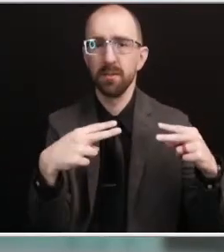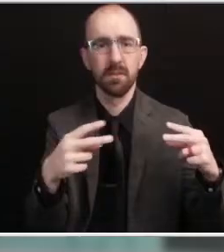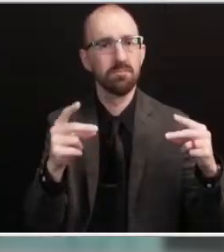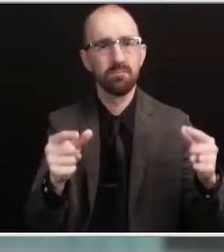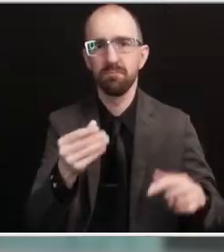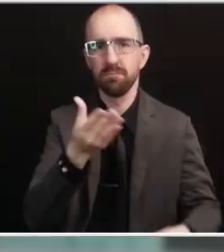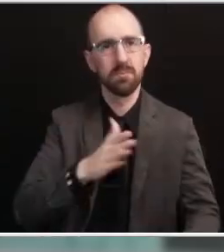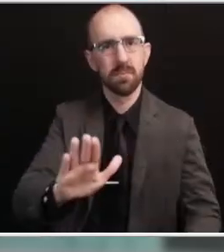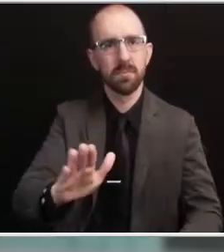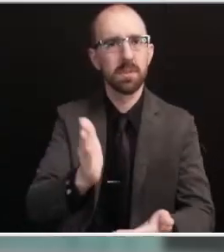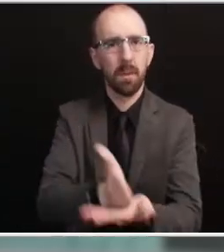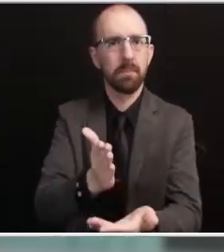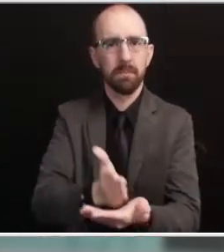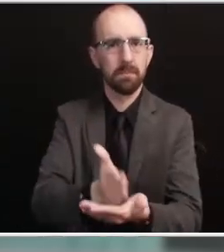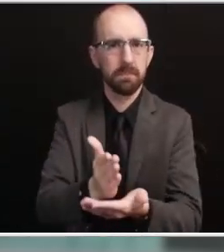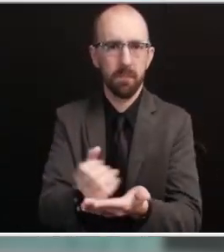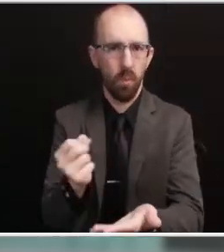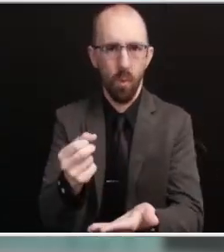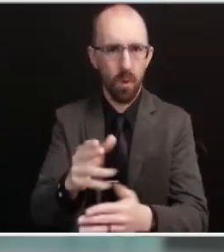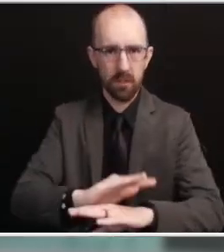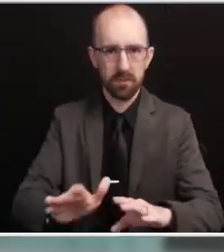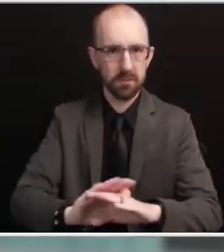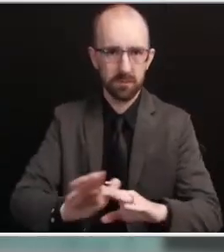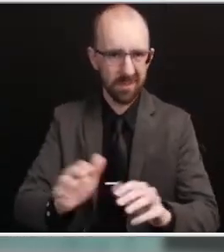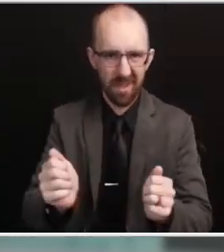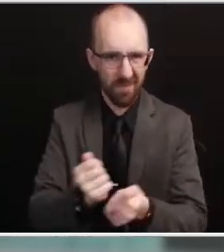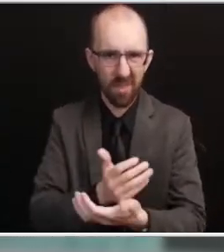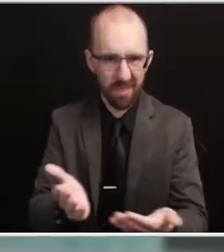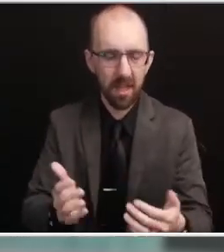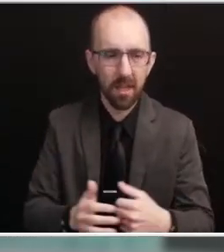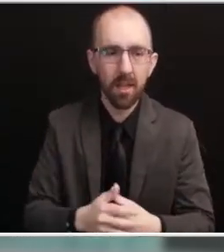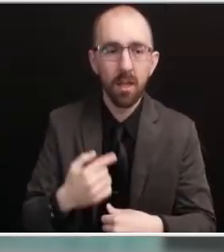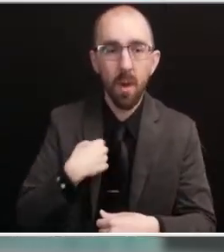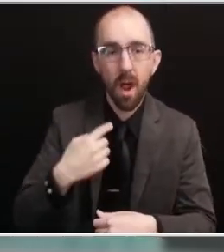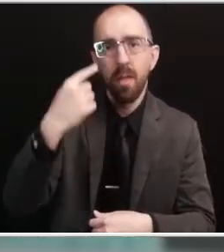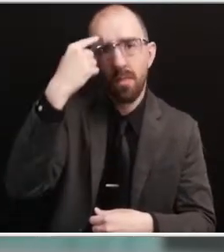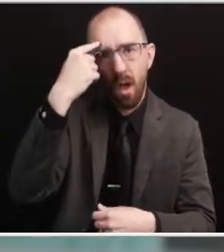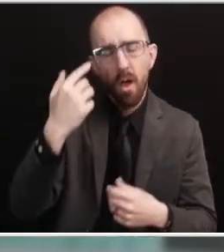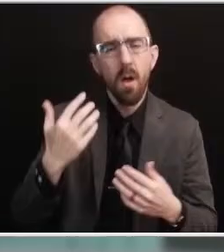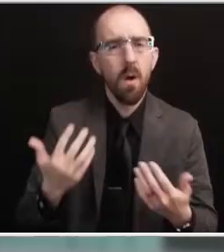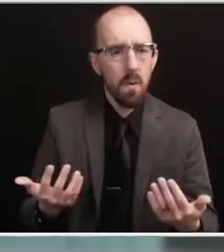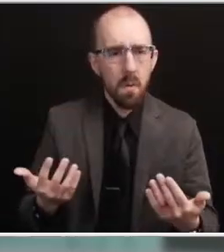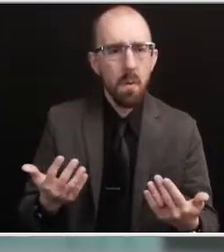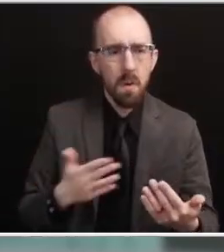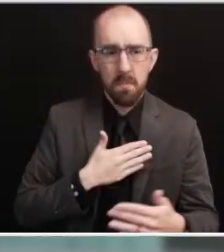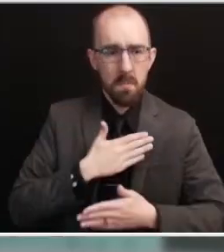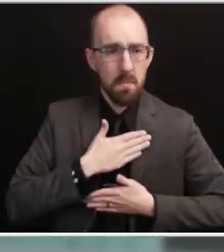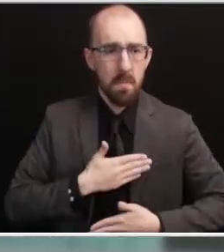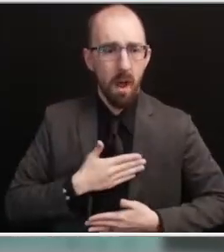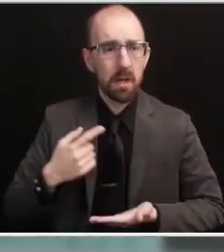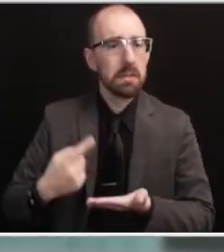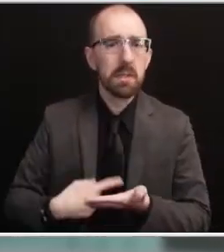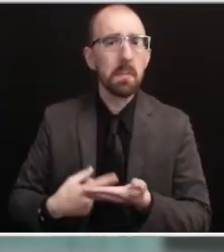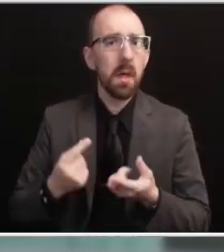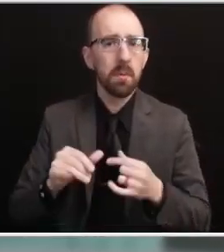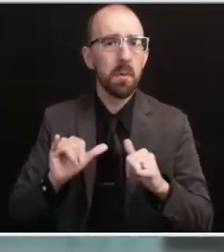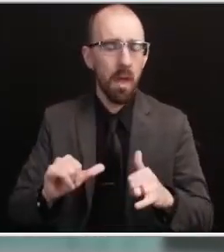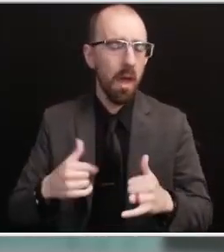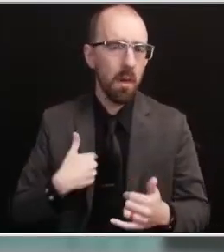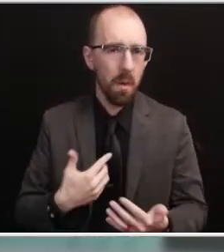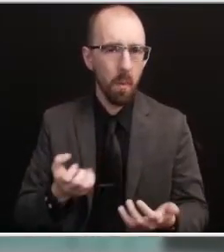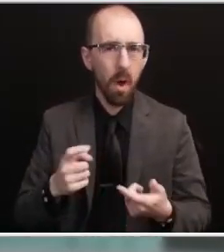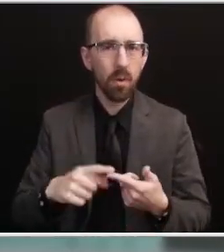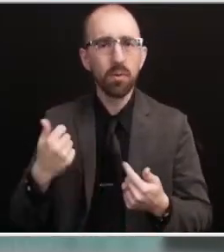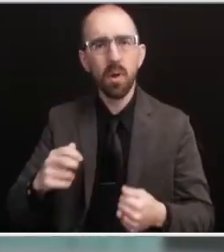stop throwing the ball and everything like that. I thought, my body might sometimes do that. So I kind of wanted to try and throw one more